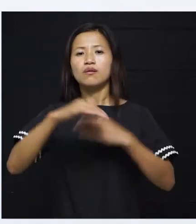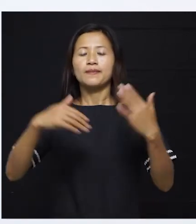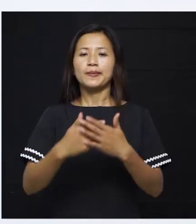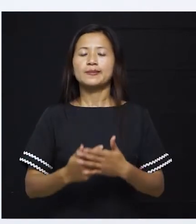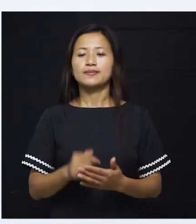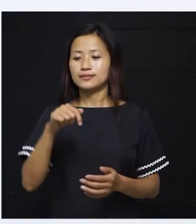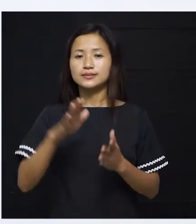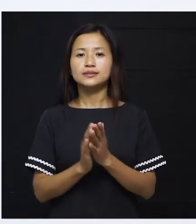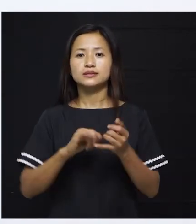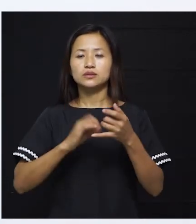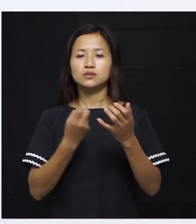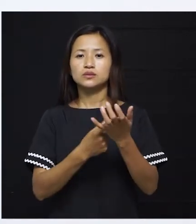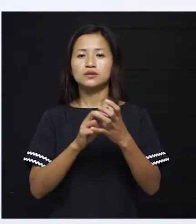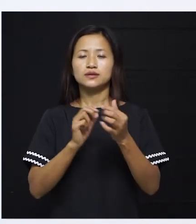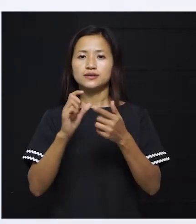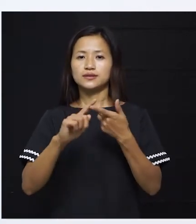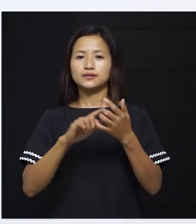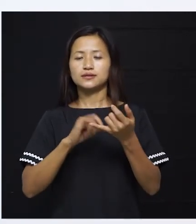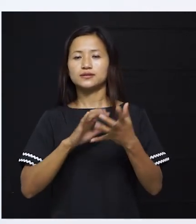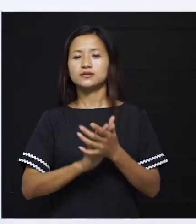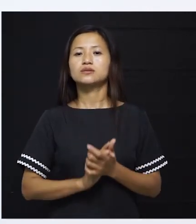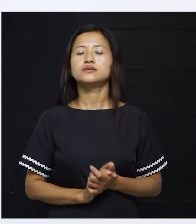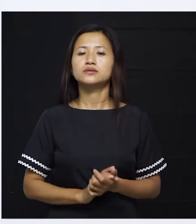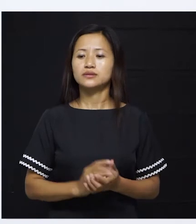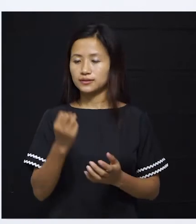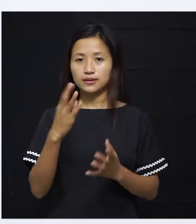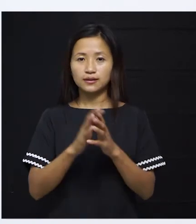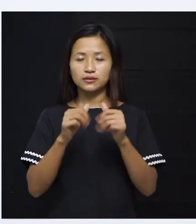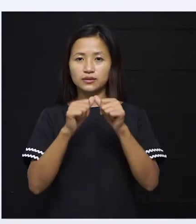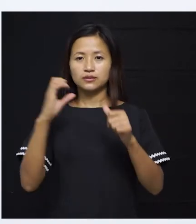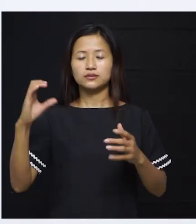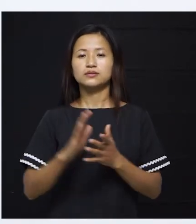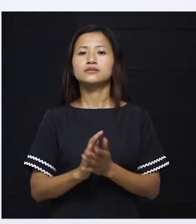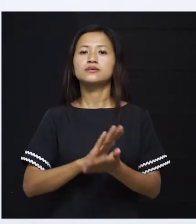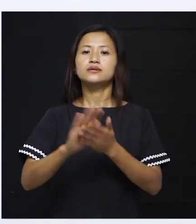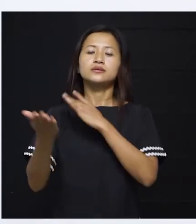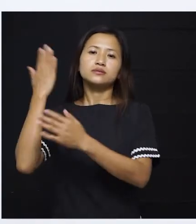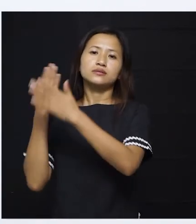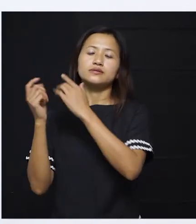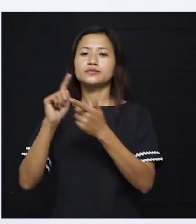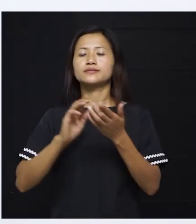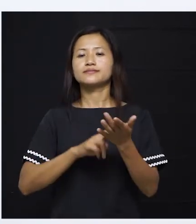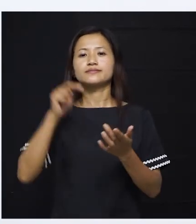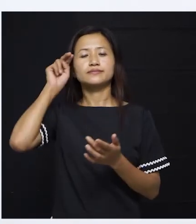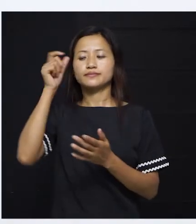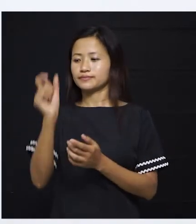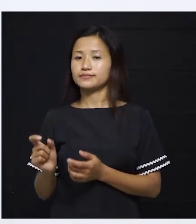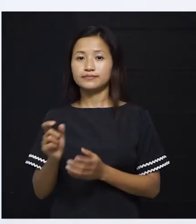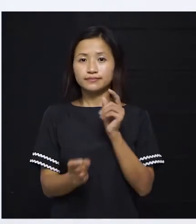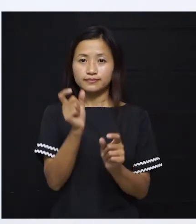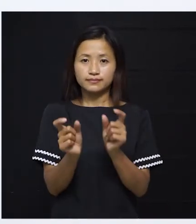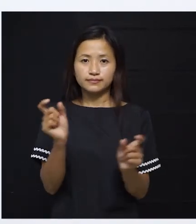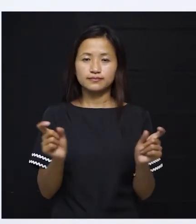the unwritten sources, also give us some accounts of the history of the Naga people, all right? So these are